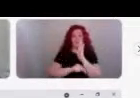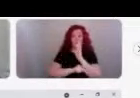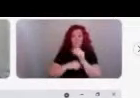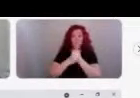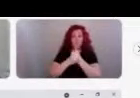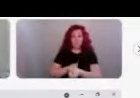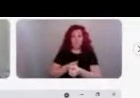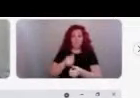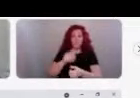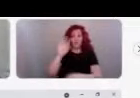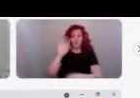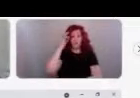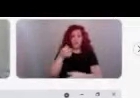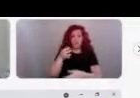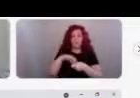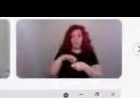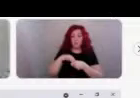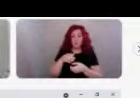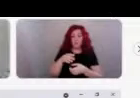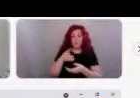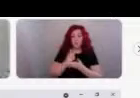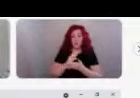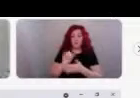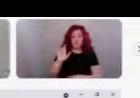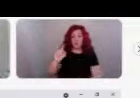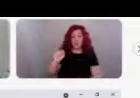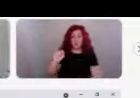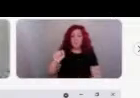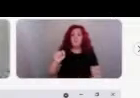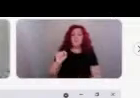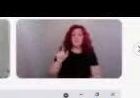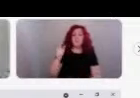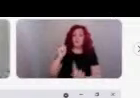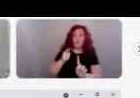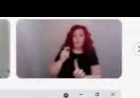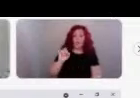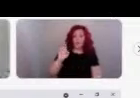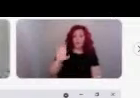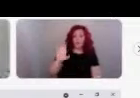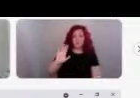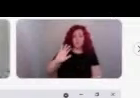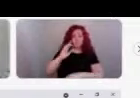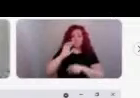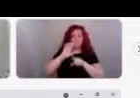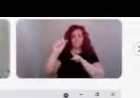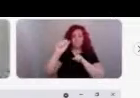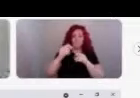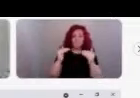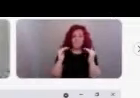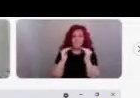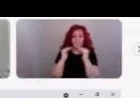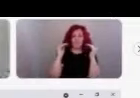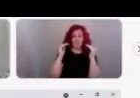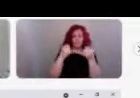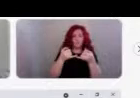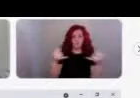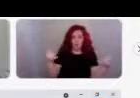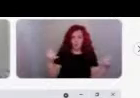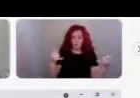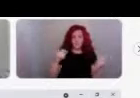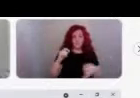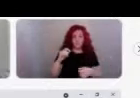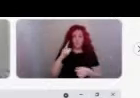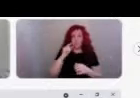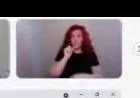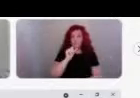federal voting rights act the goal of the irc is achieving fair boundary lines for arizona but 10 years ago that didn't